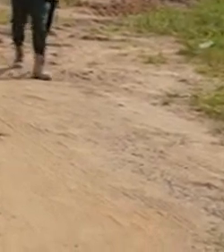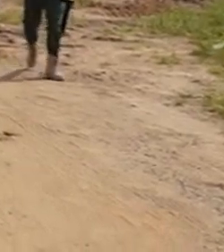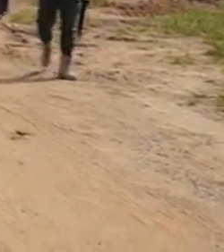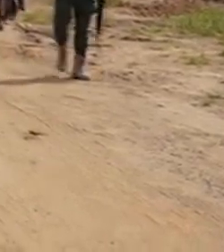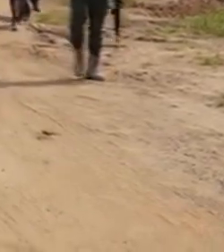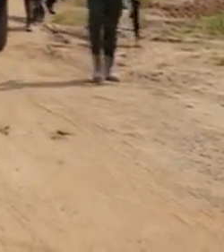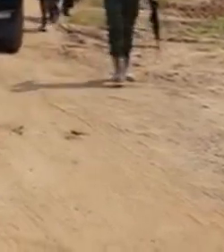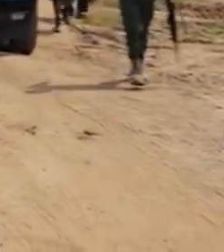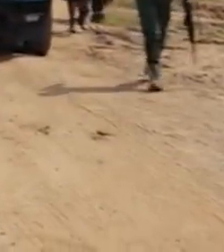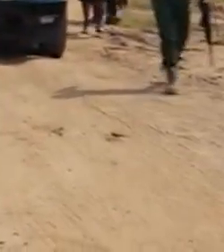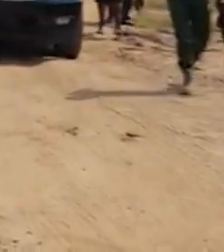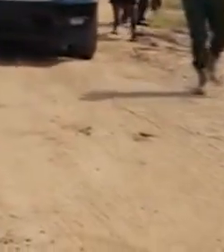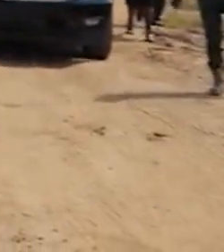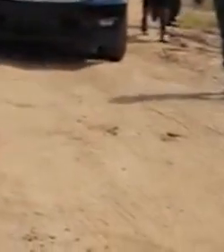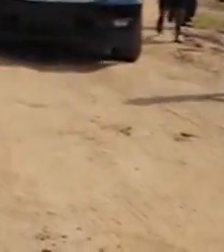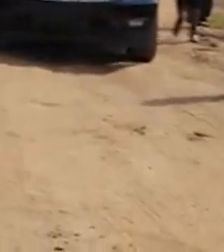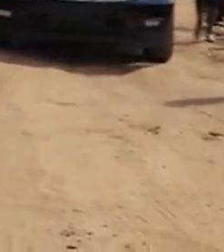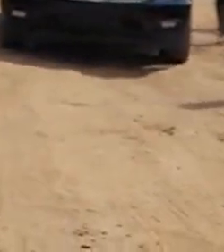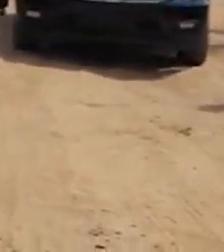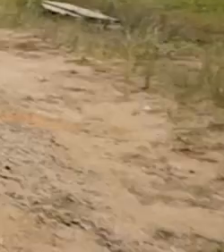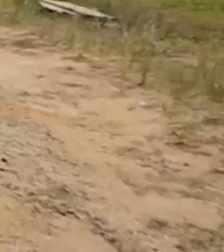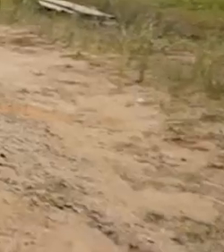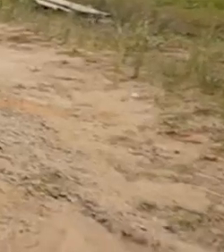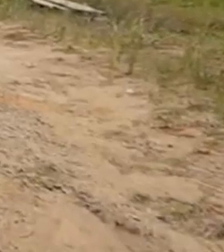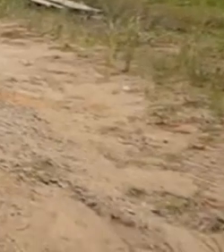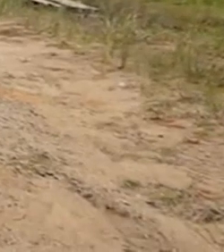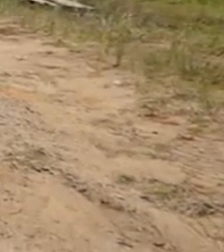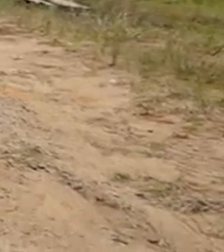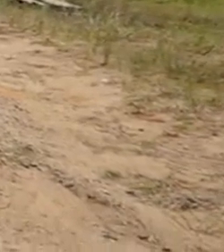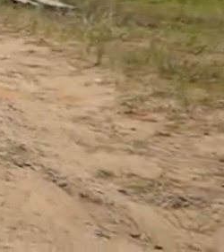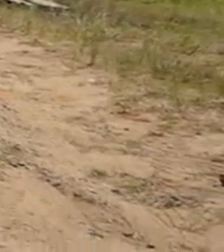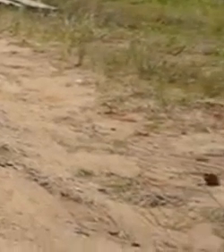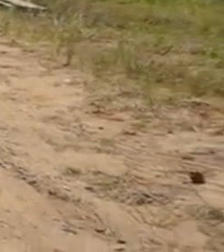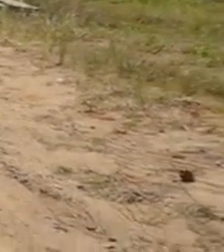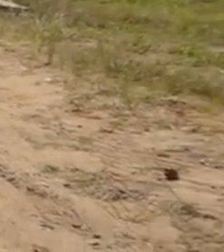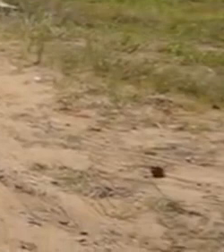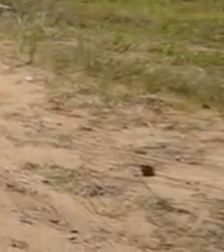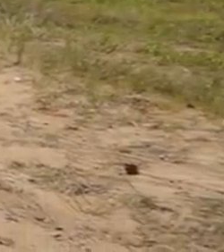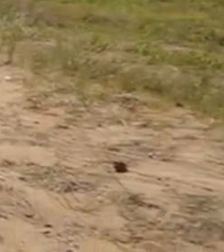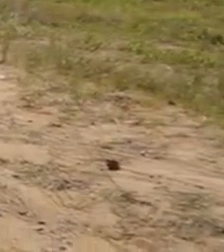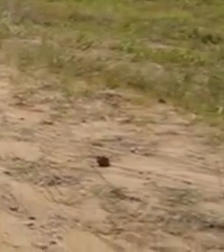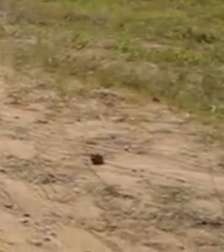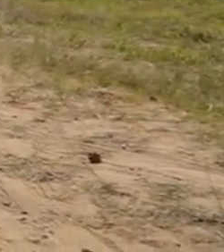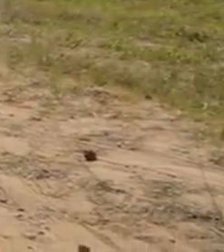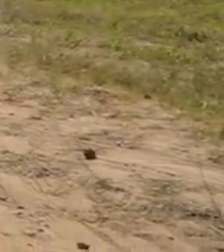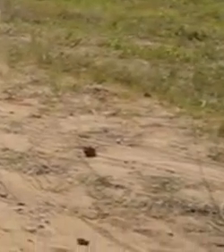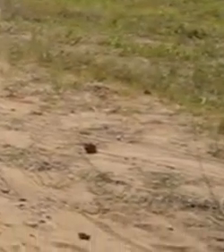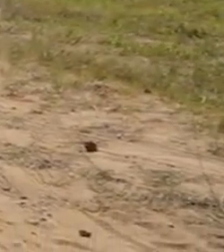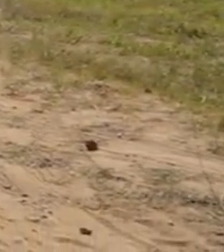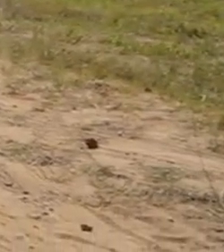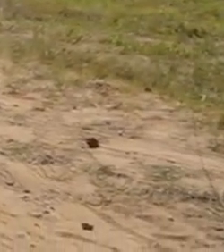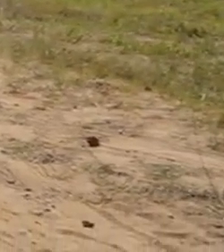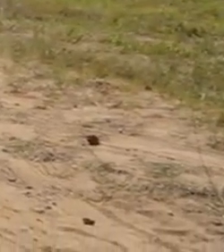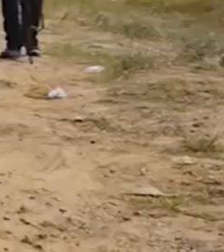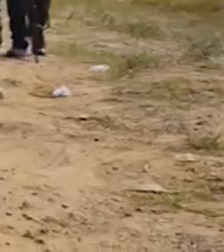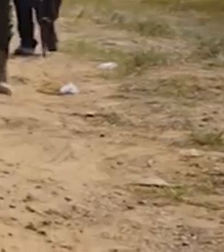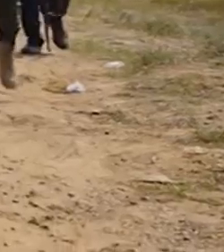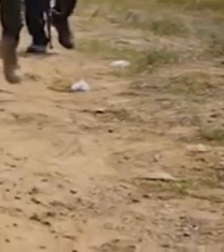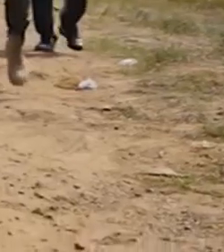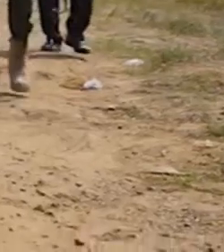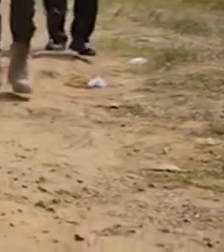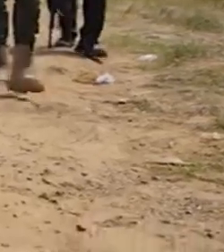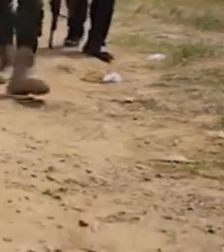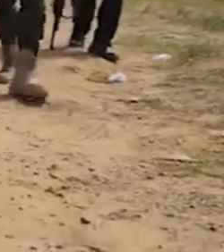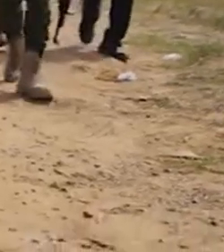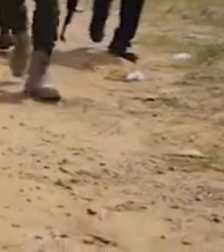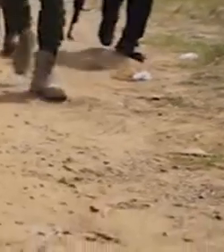God, Jesus cannot come and take that oppression away. That will be